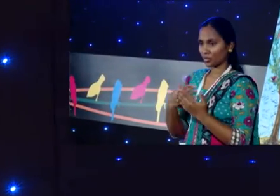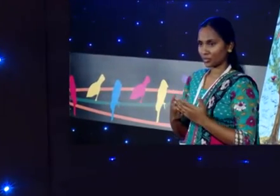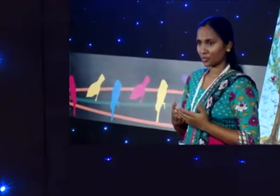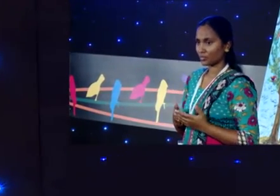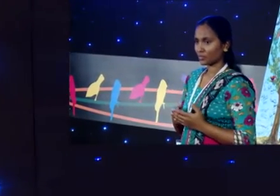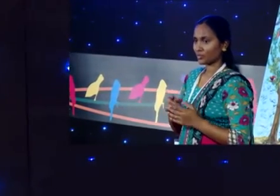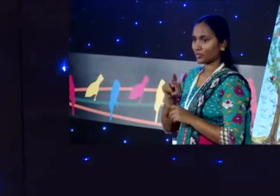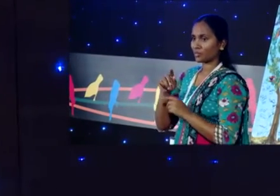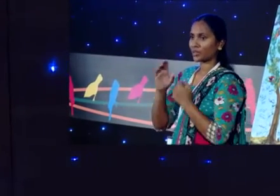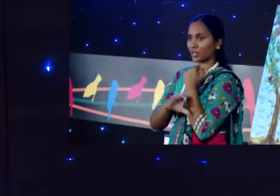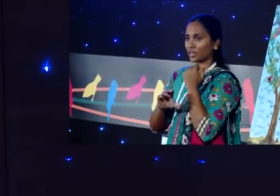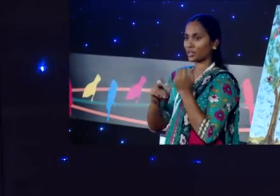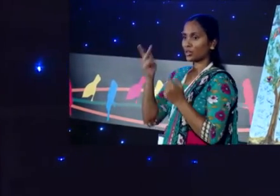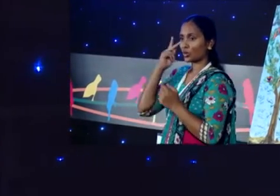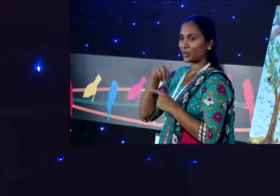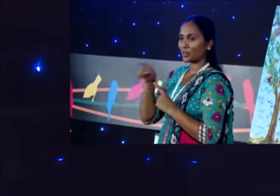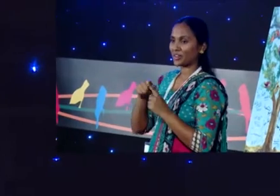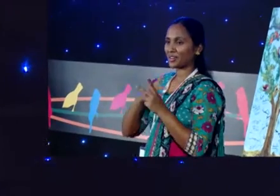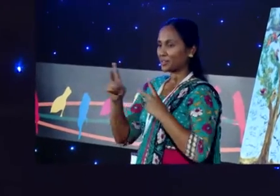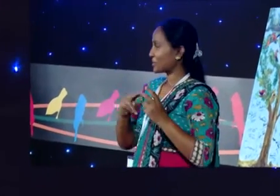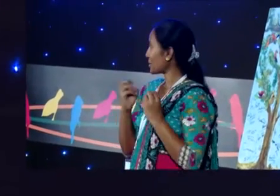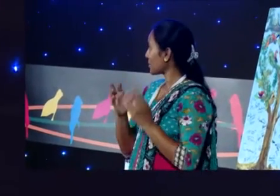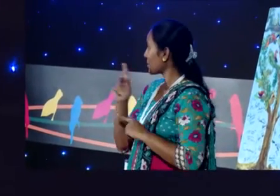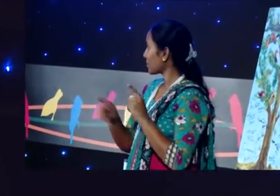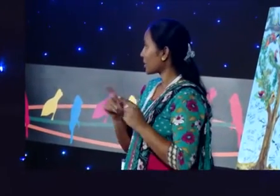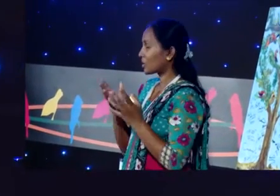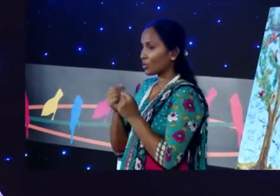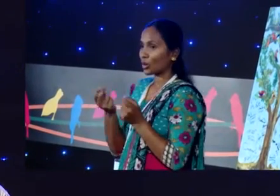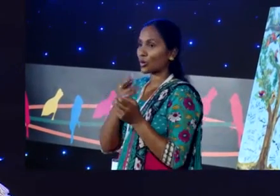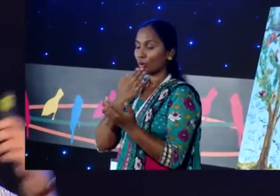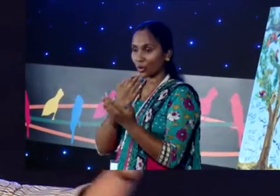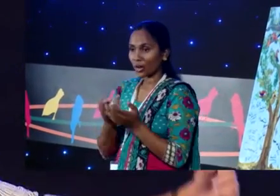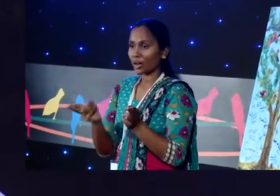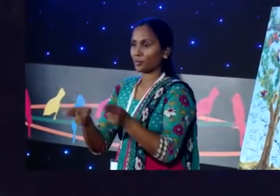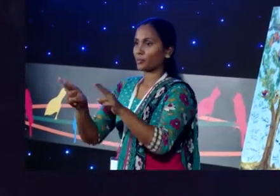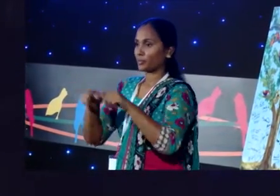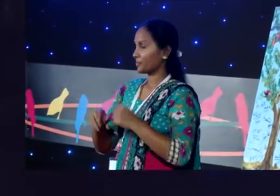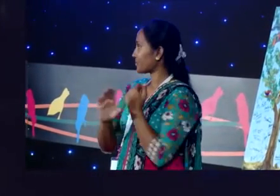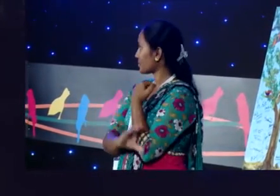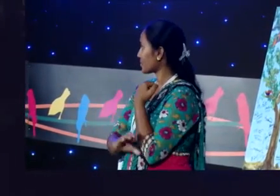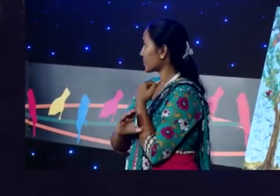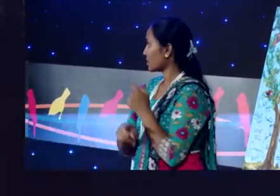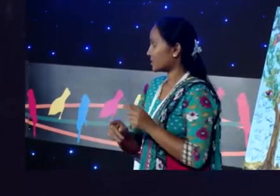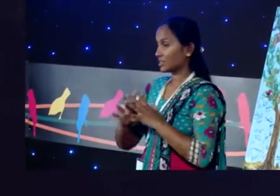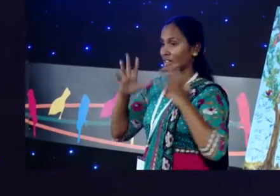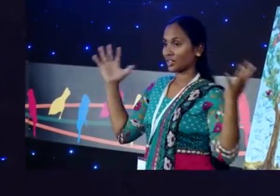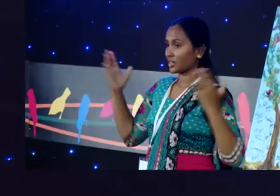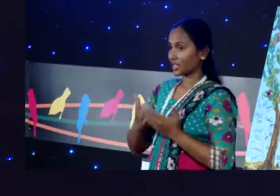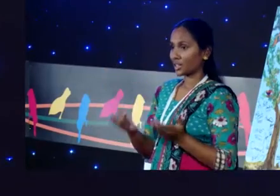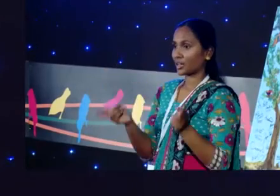about 1 billion people, we've got to have a lot more good happening. I mean, this is a great pool of people